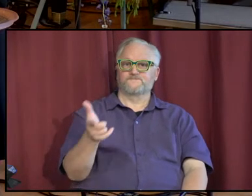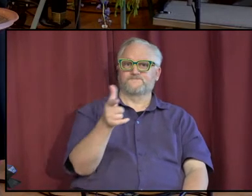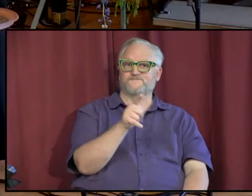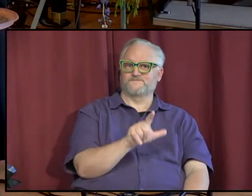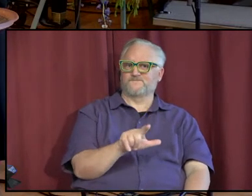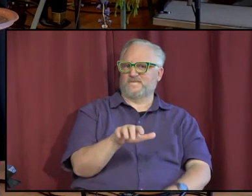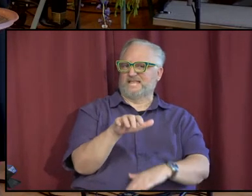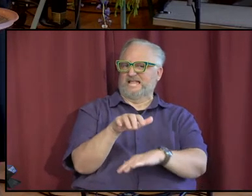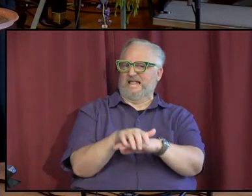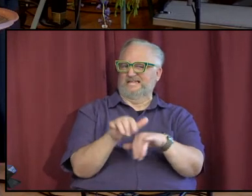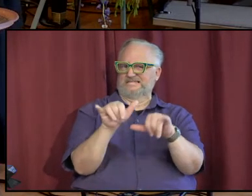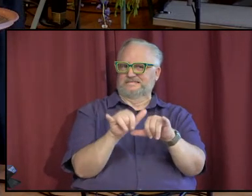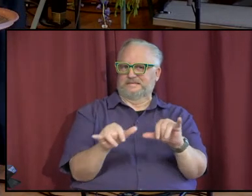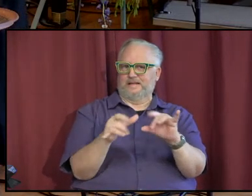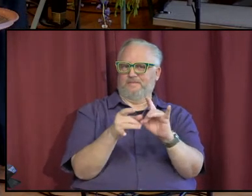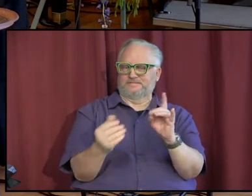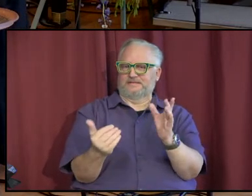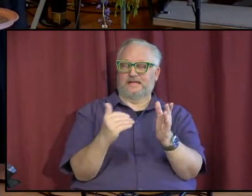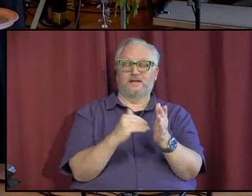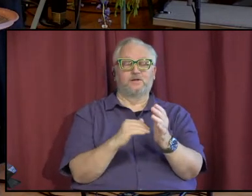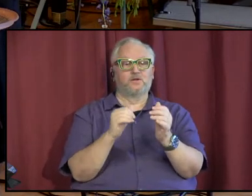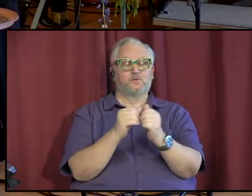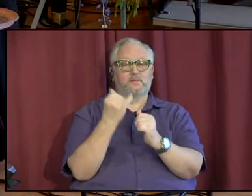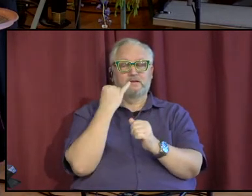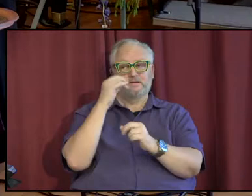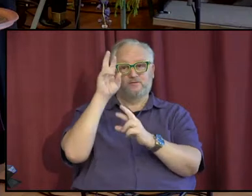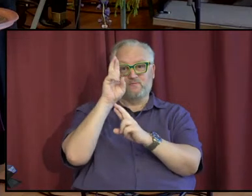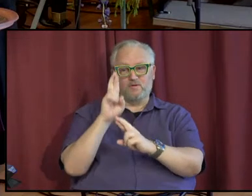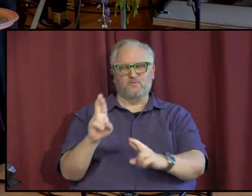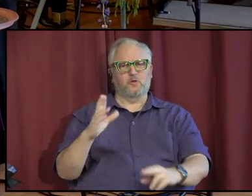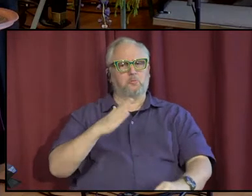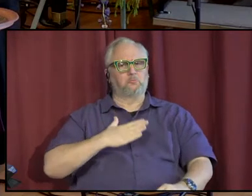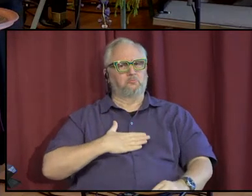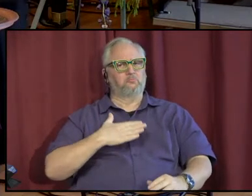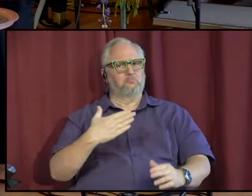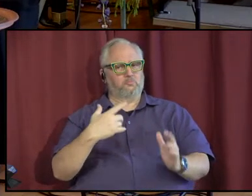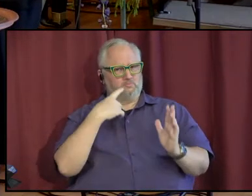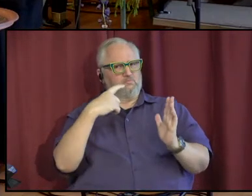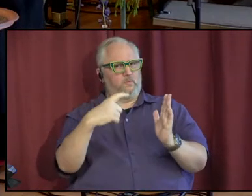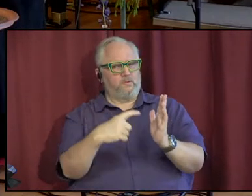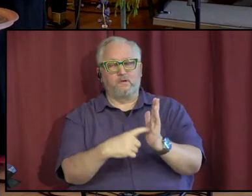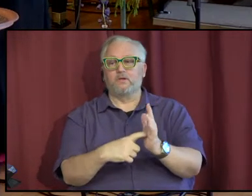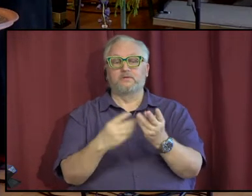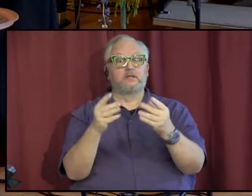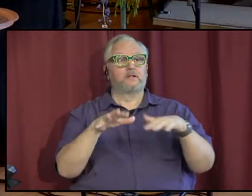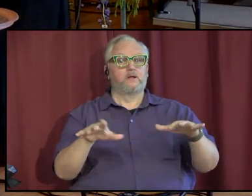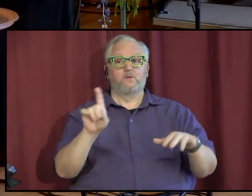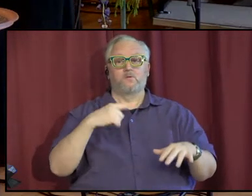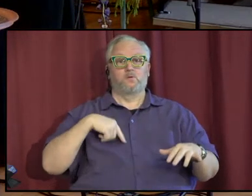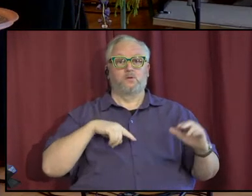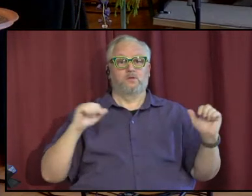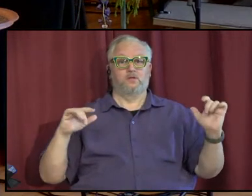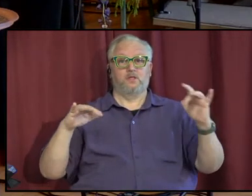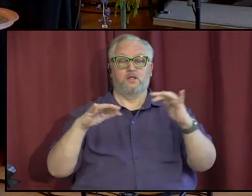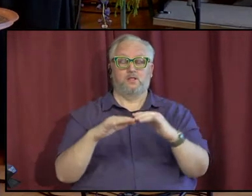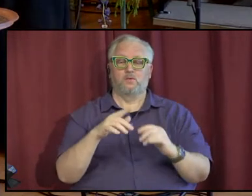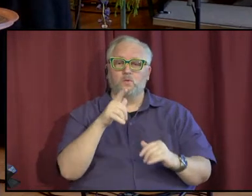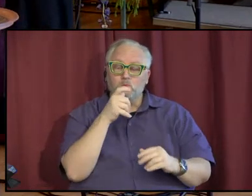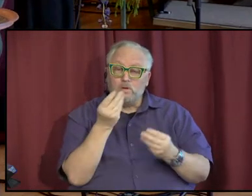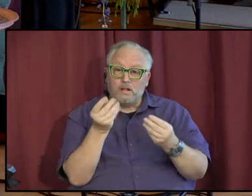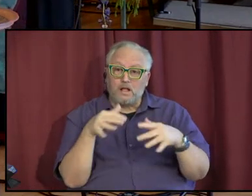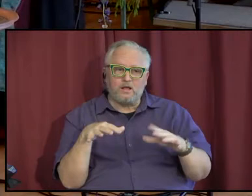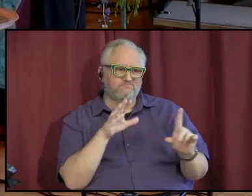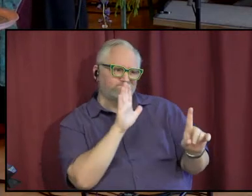spirit of reverence, we acknowledge that we gather this morning on the land of the Kumeyaay, who